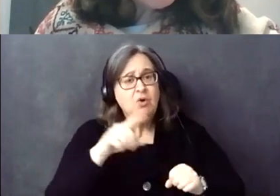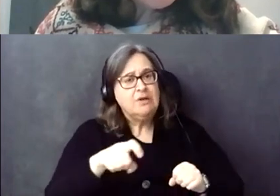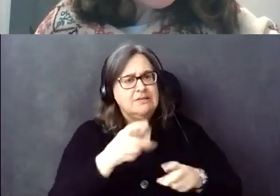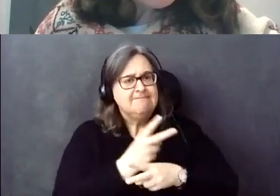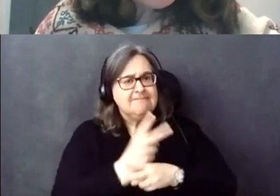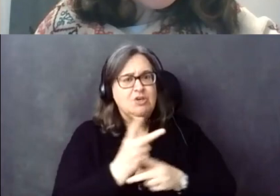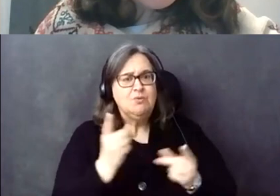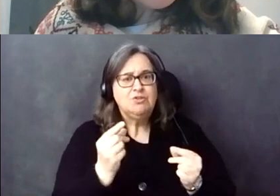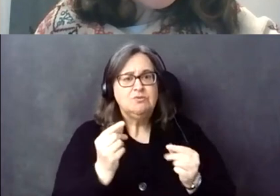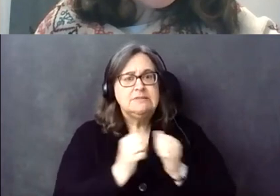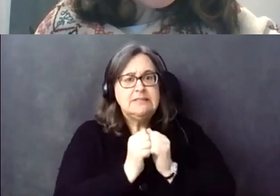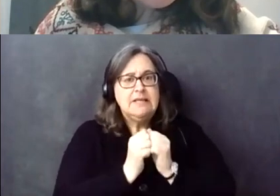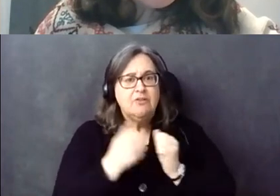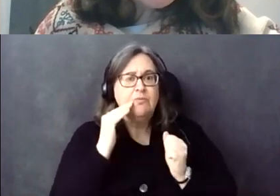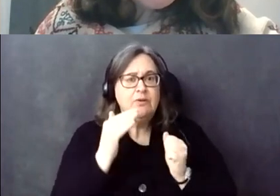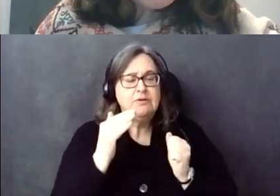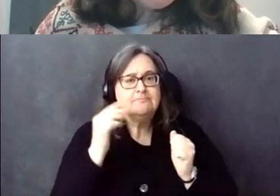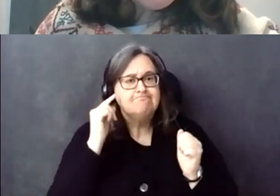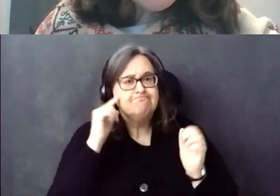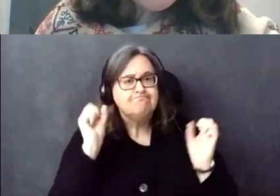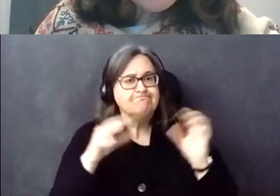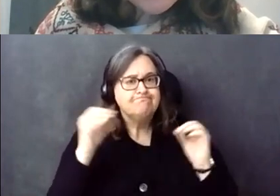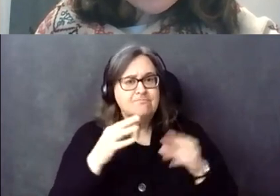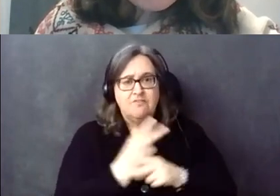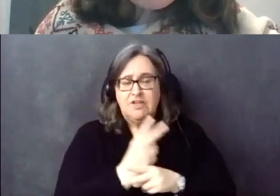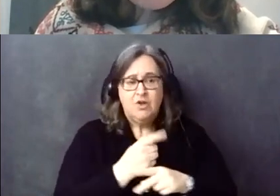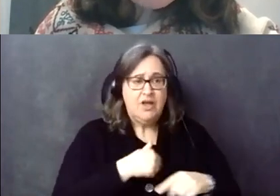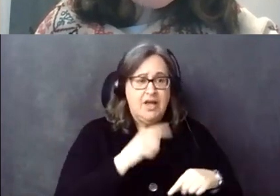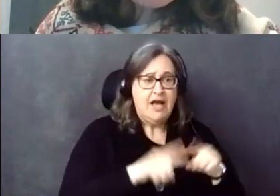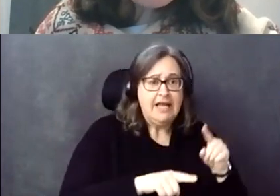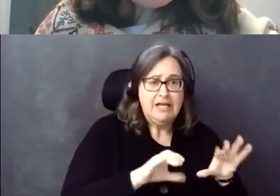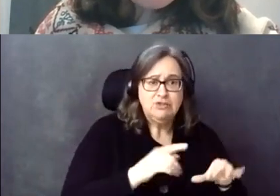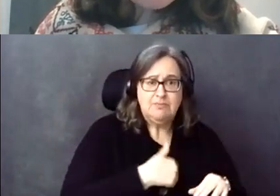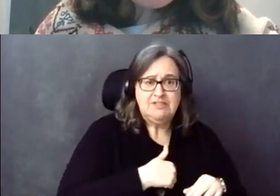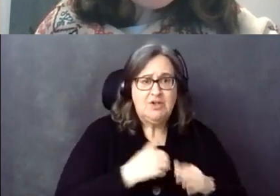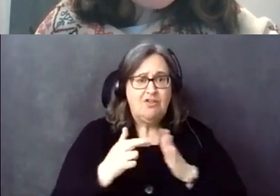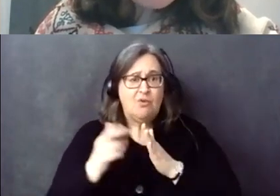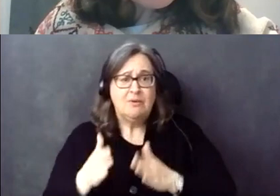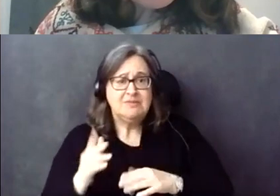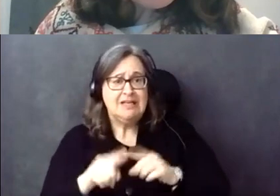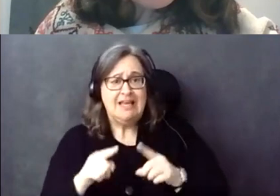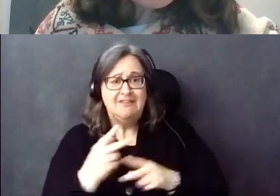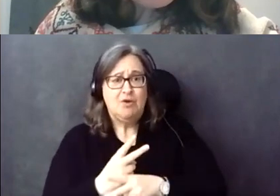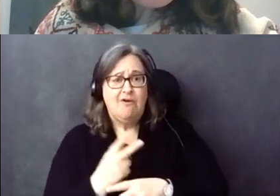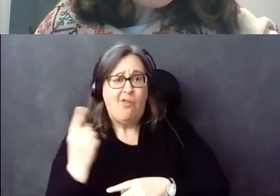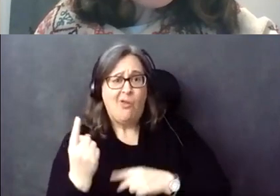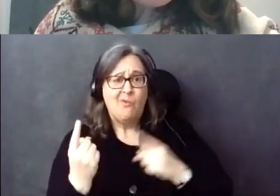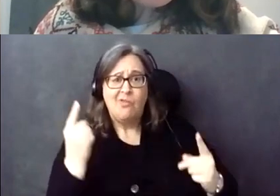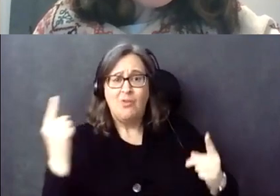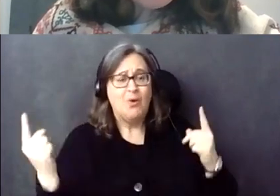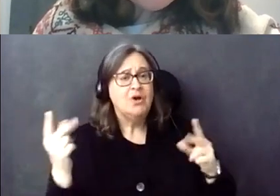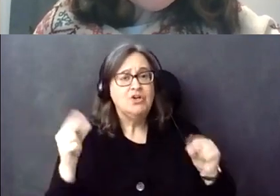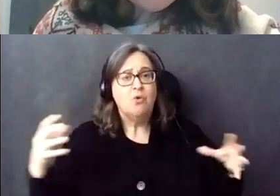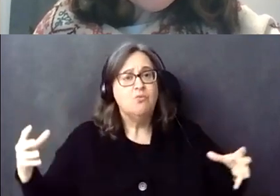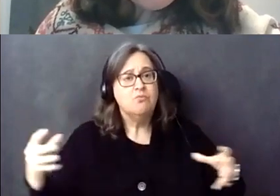it out together. But I can't figure it out, and nor can the representative figure it out on our own. However, if we